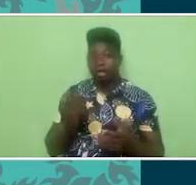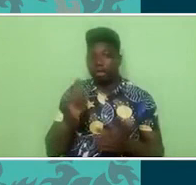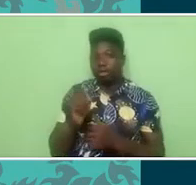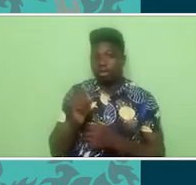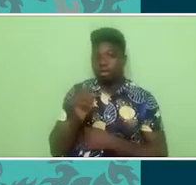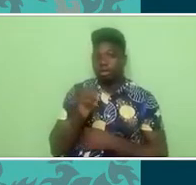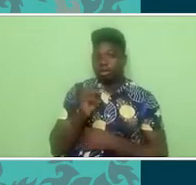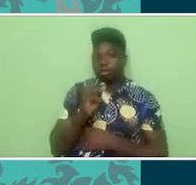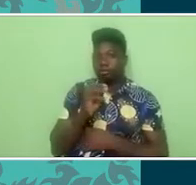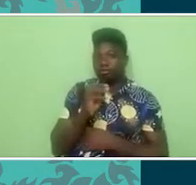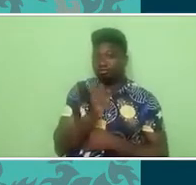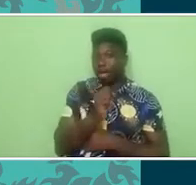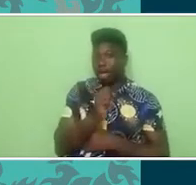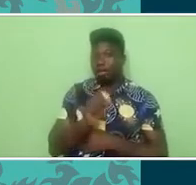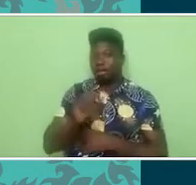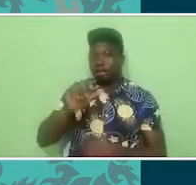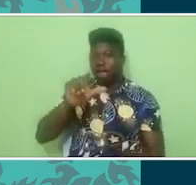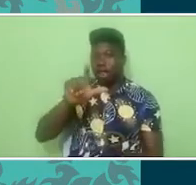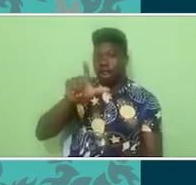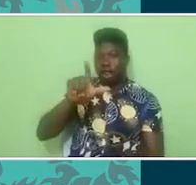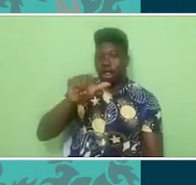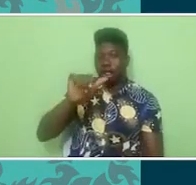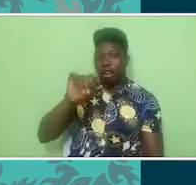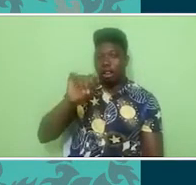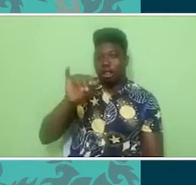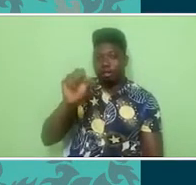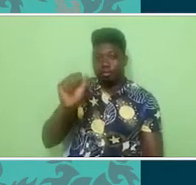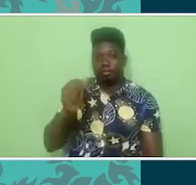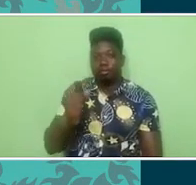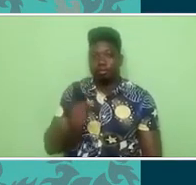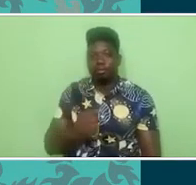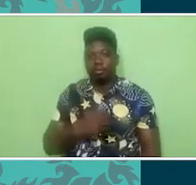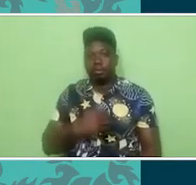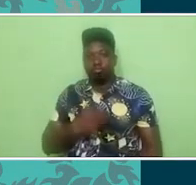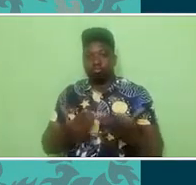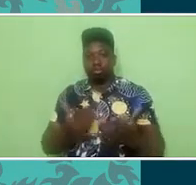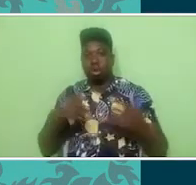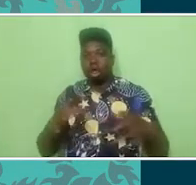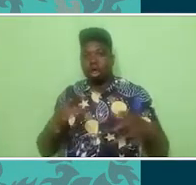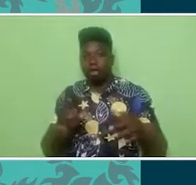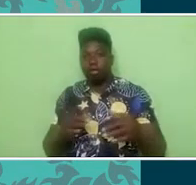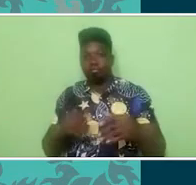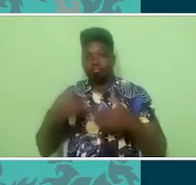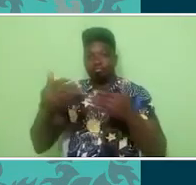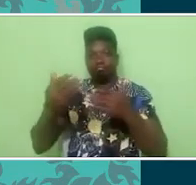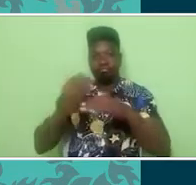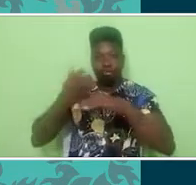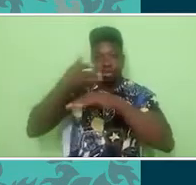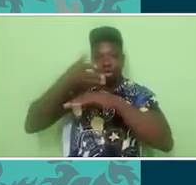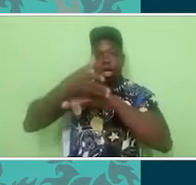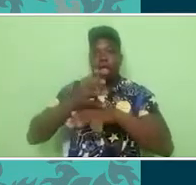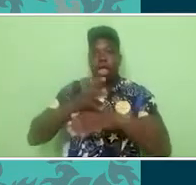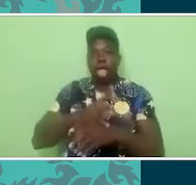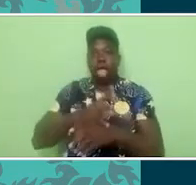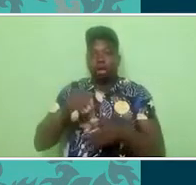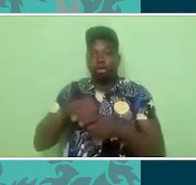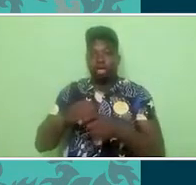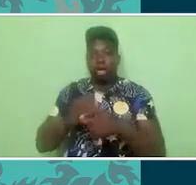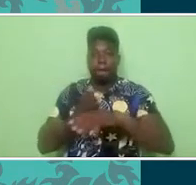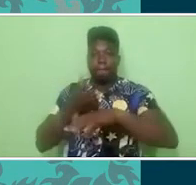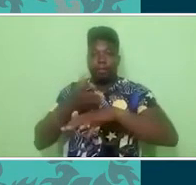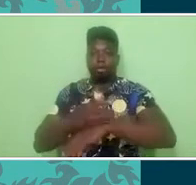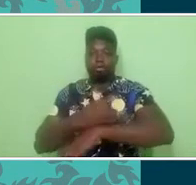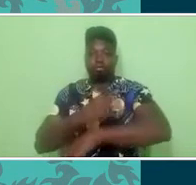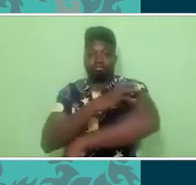is. Miss Leticia Nieto. I may have already referred to the book Beyond Inclusion,